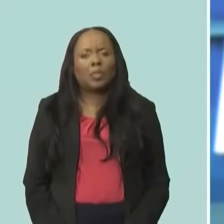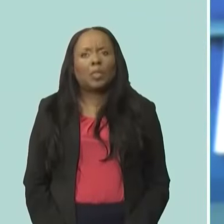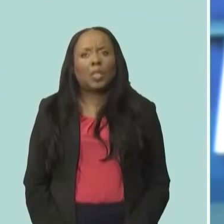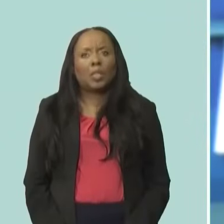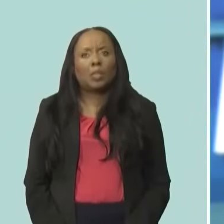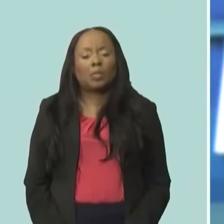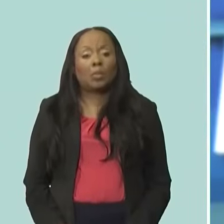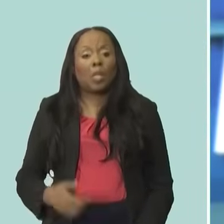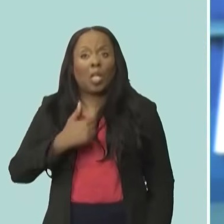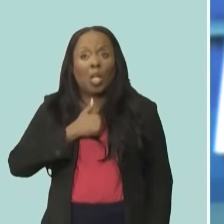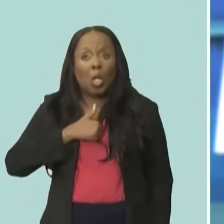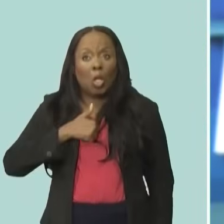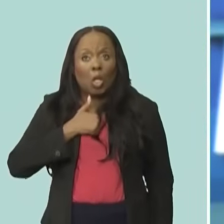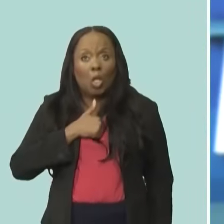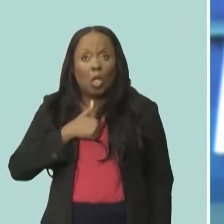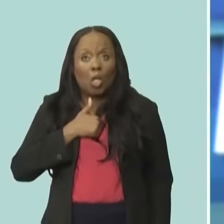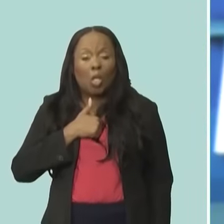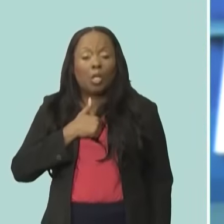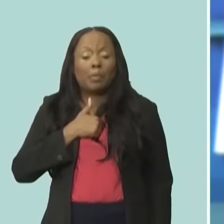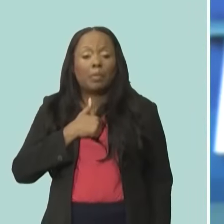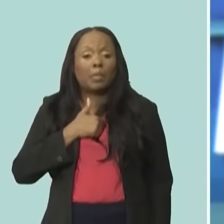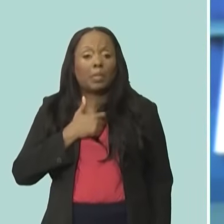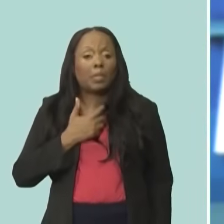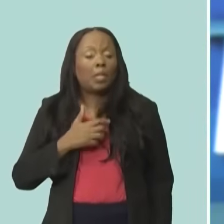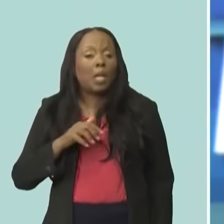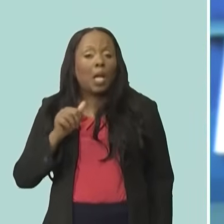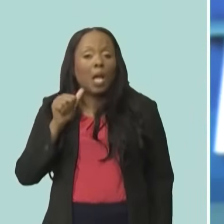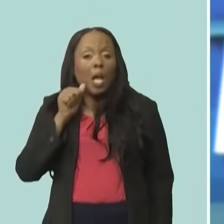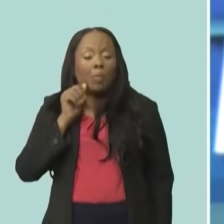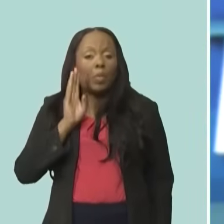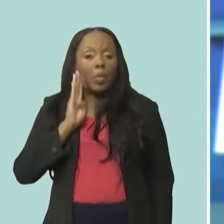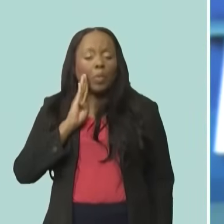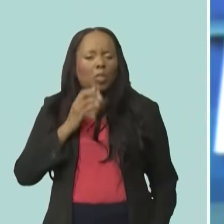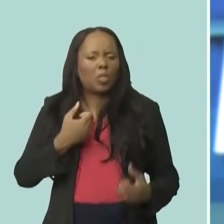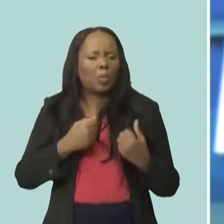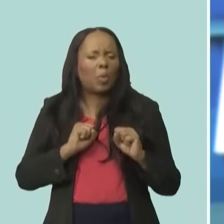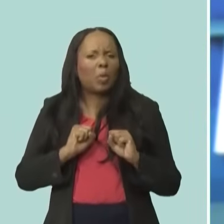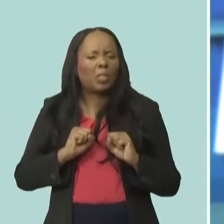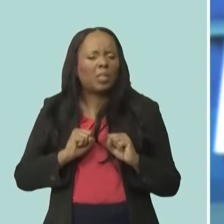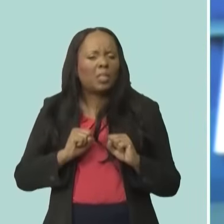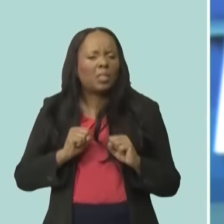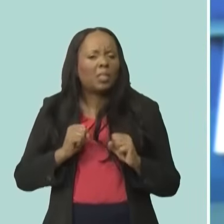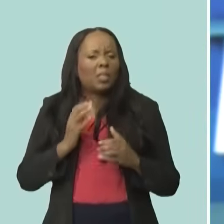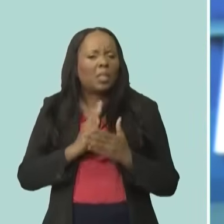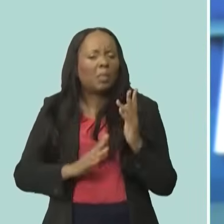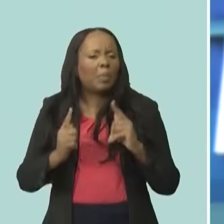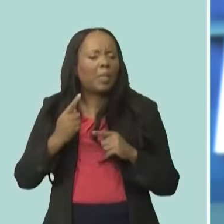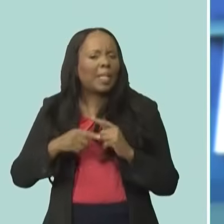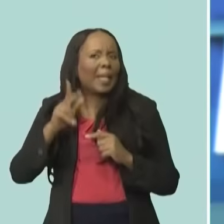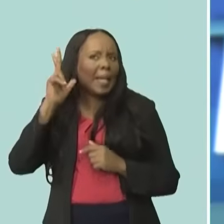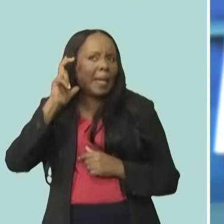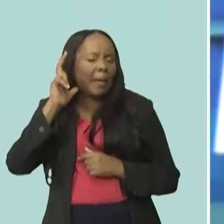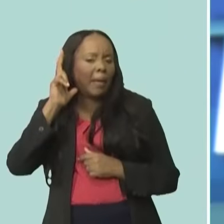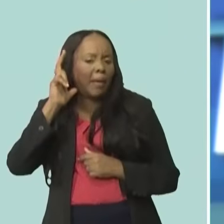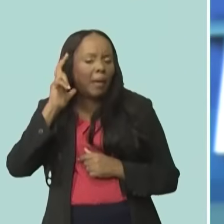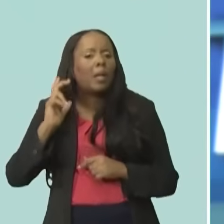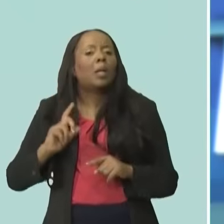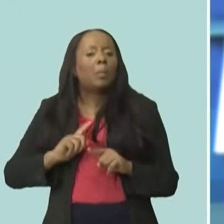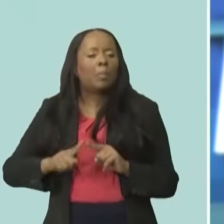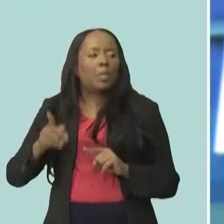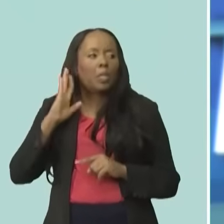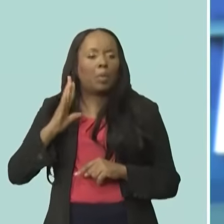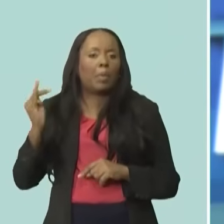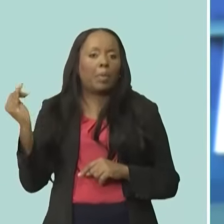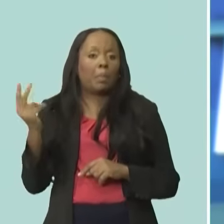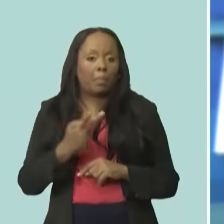And we do apologize for the challenges with Anne-Marie's audio in the last part of Sports Night. She will be back for the second half of